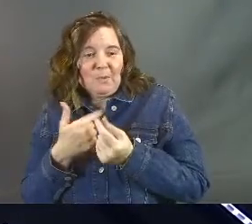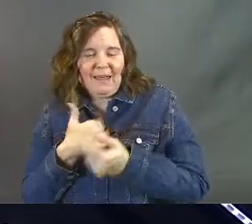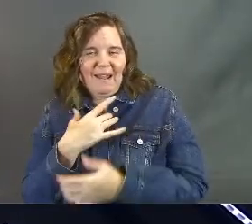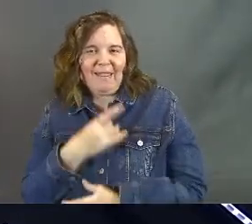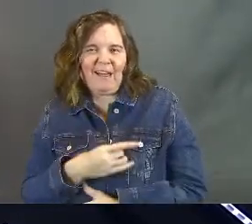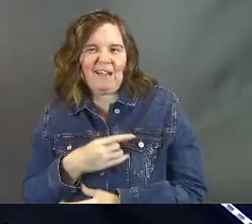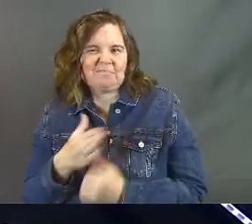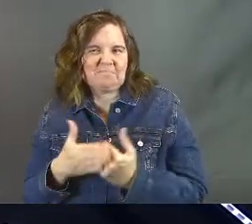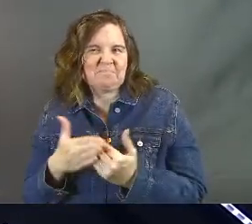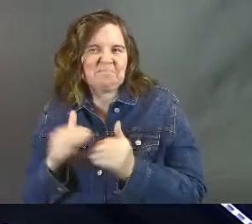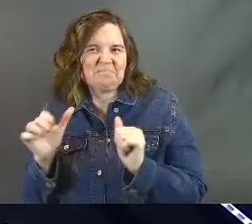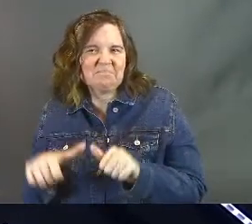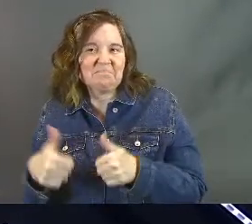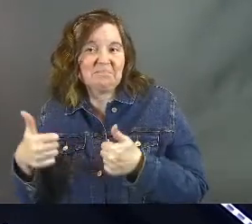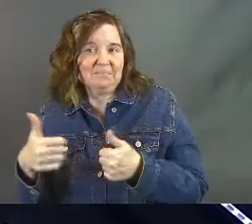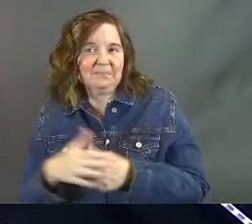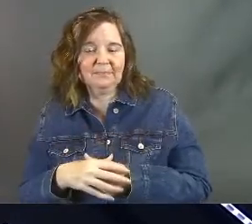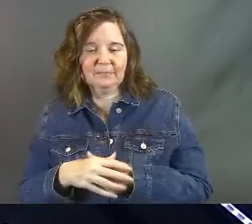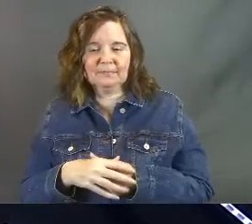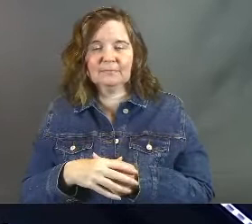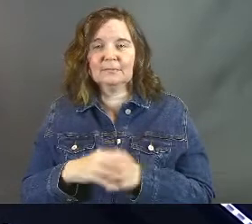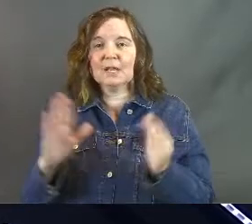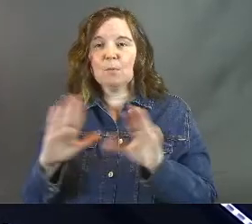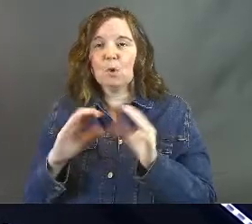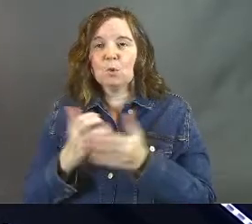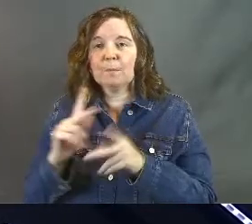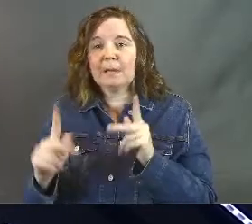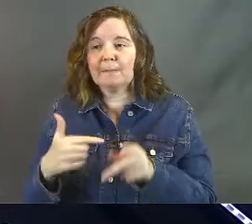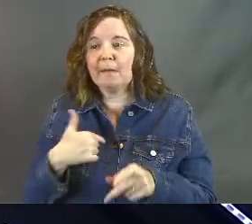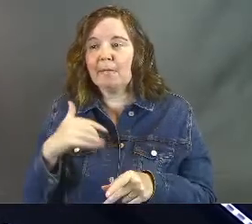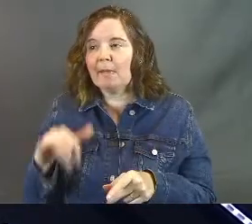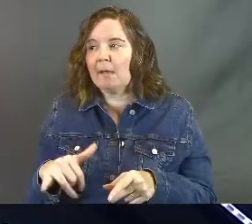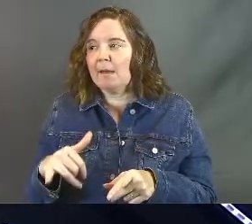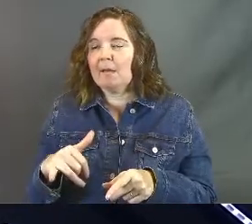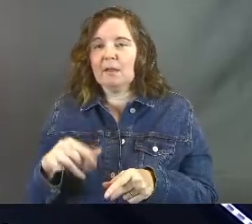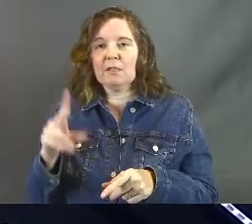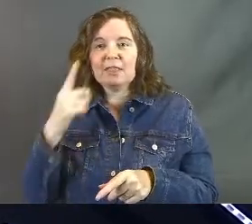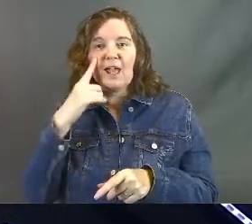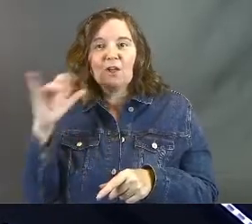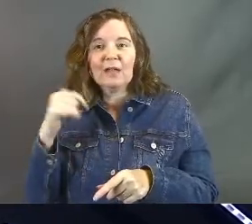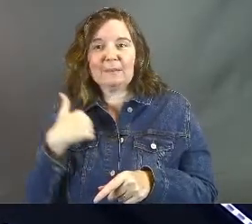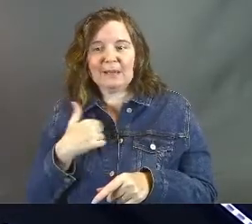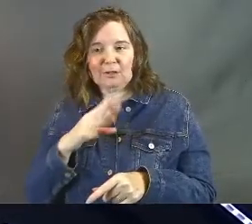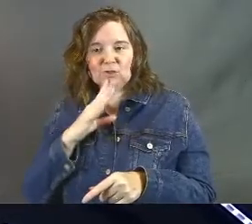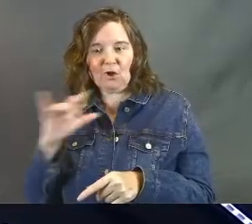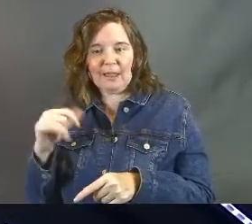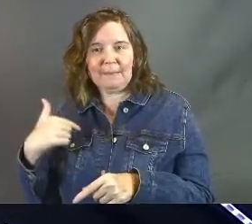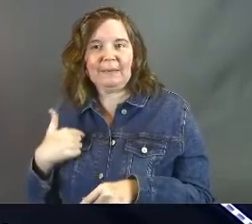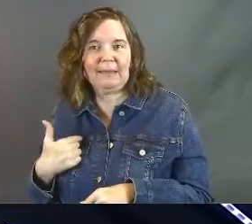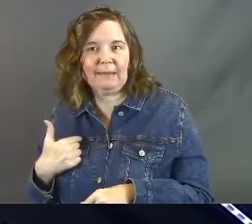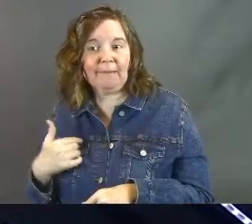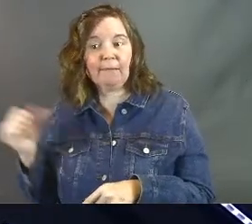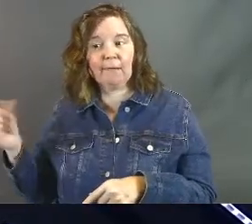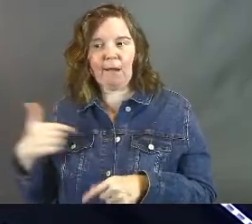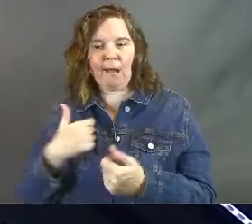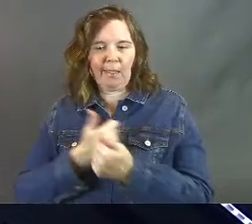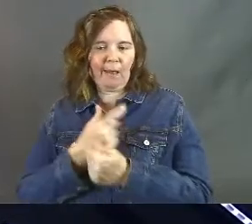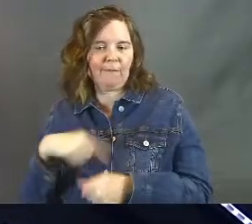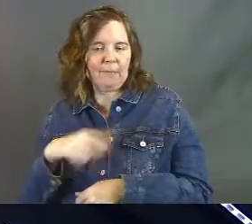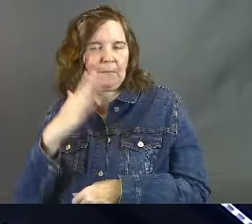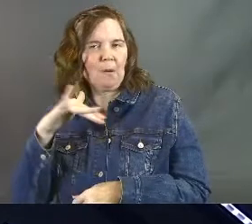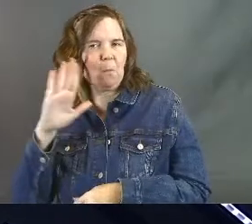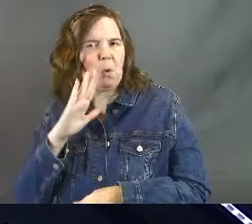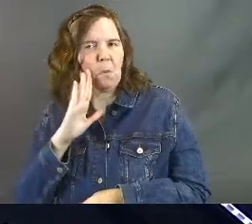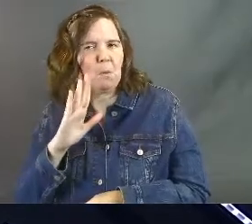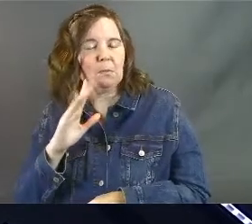that I like. It's a small group of people that they look like me and they talk like me. And yeah, I'll love them,